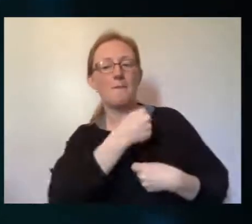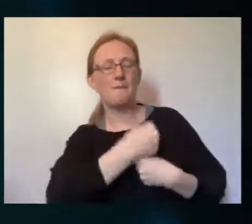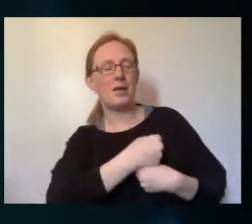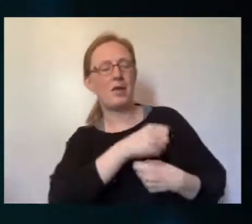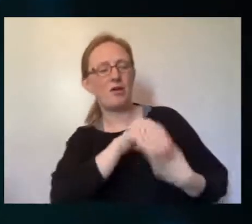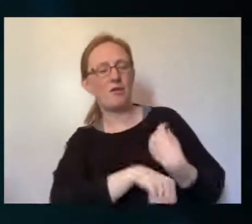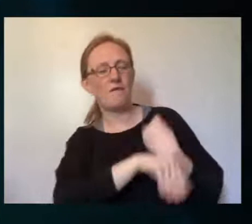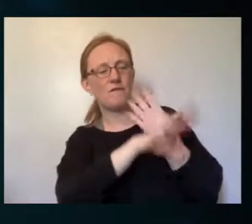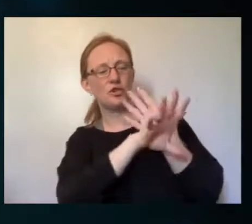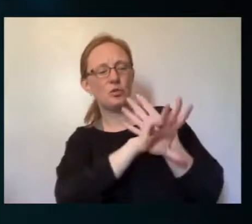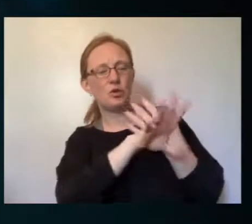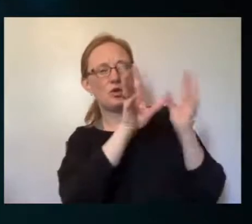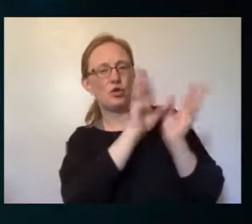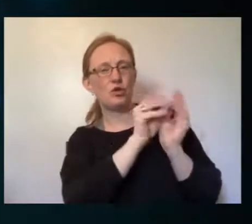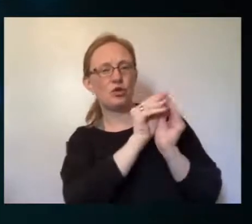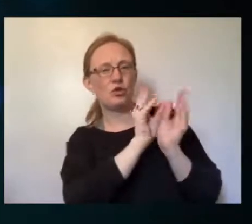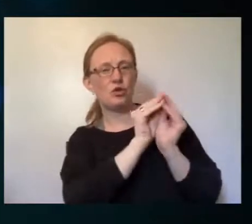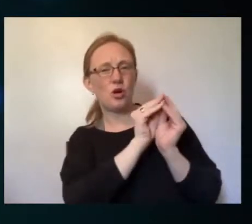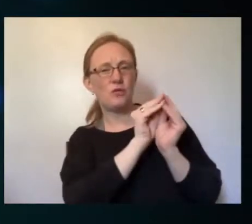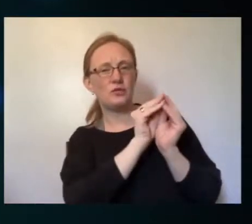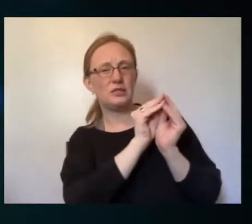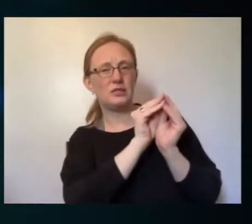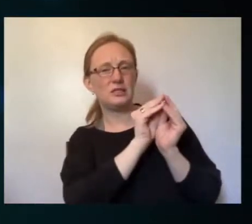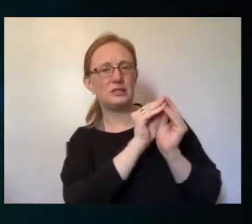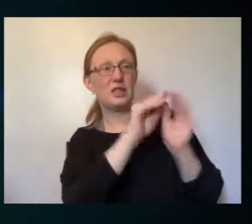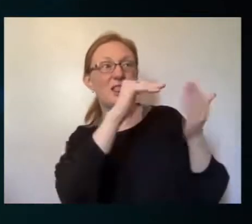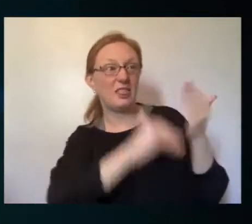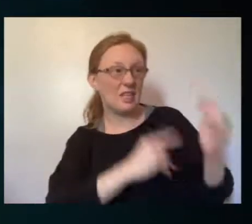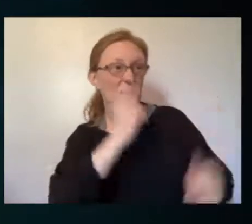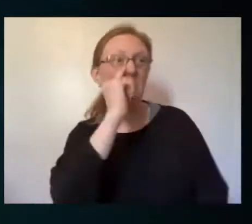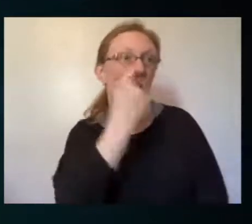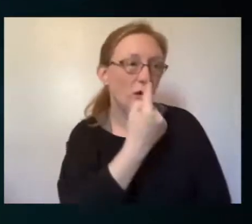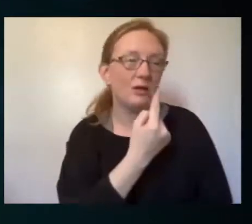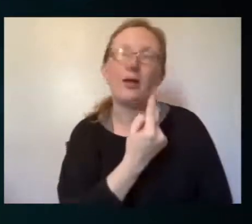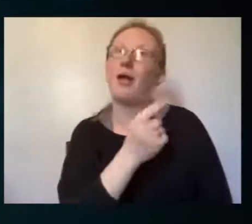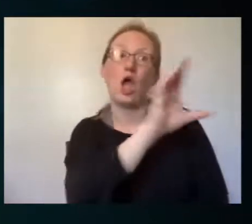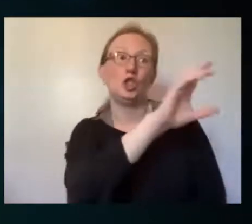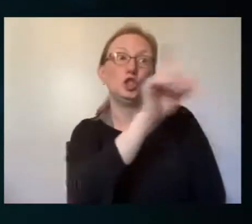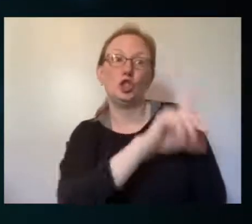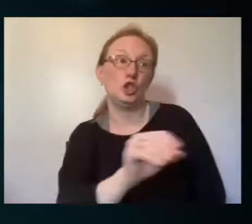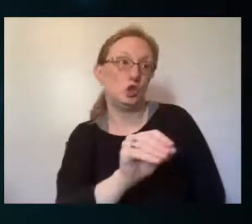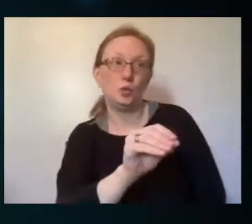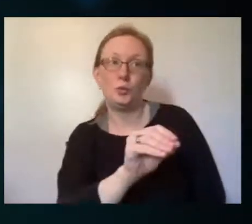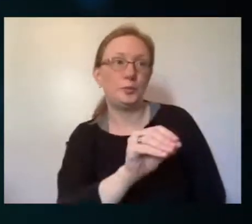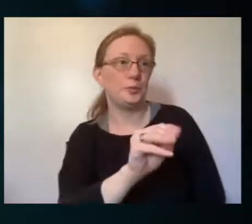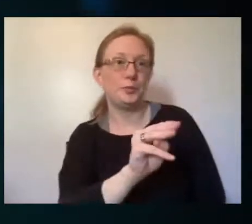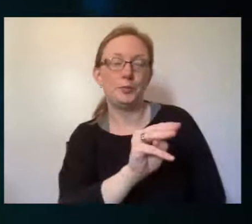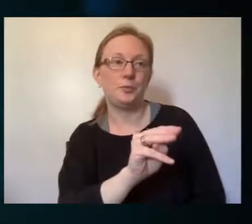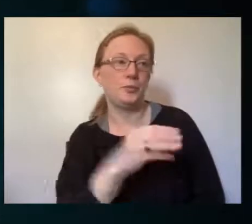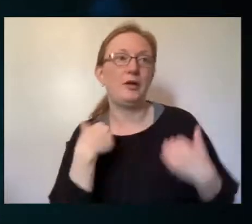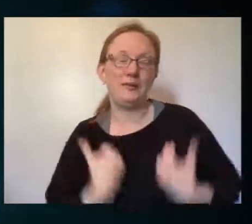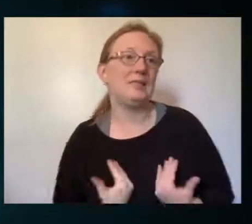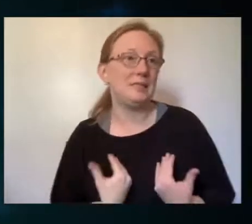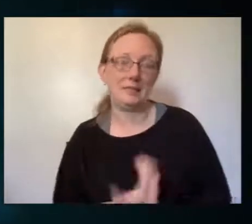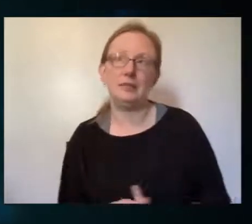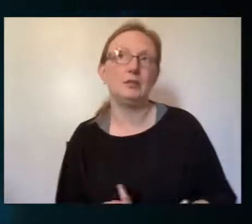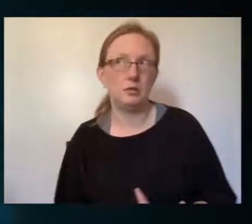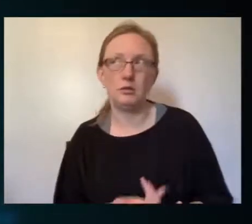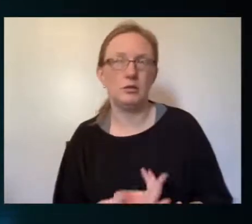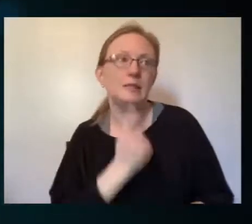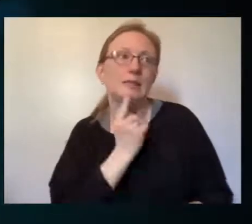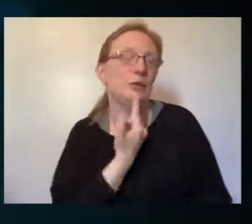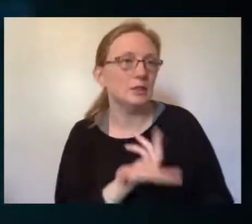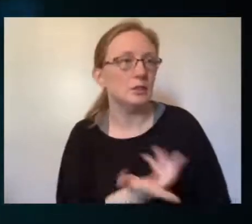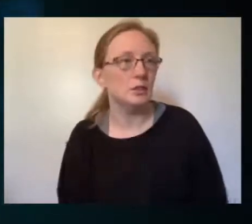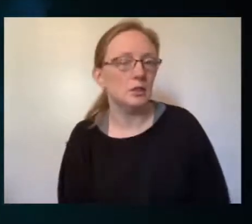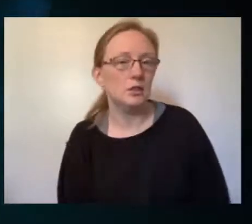bit less boring? Zoom fatigue is real. So absolutely anyone is welcome to pick up on any of the many things I just tossed at